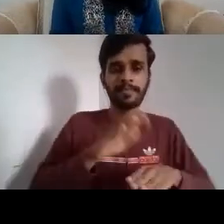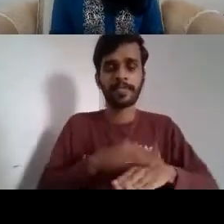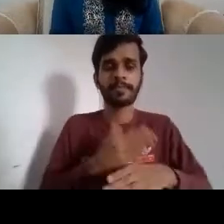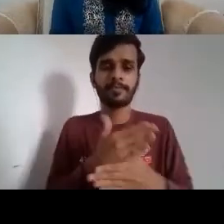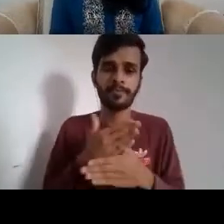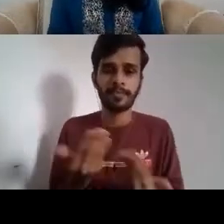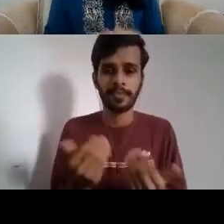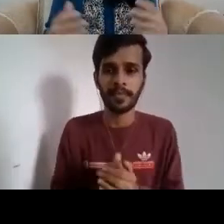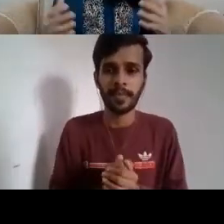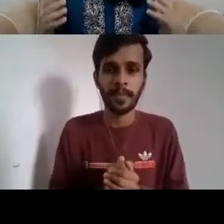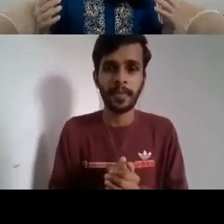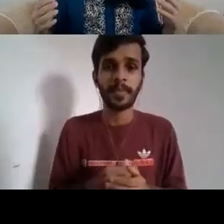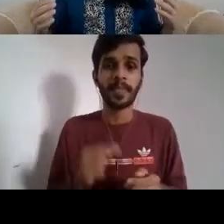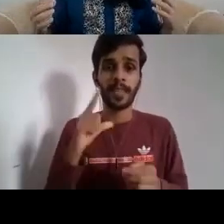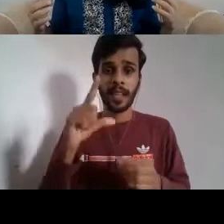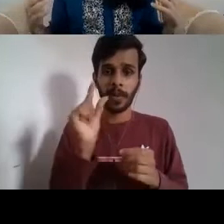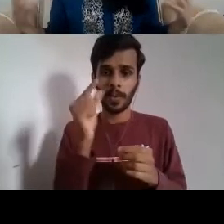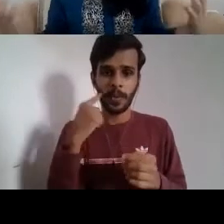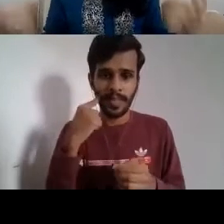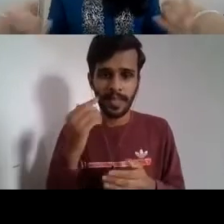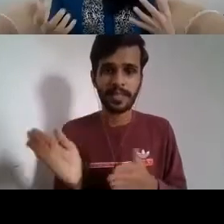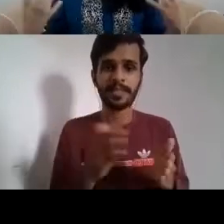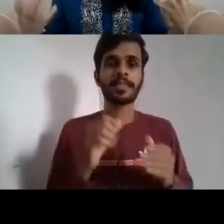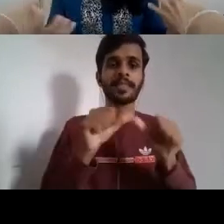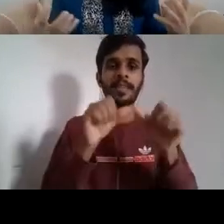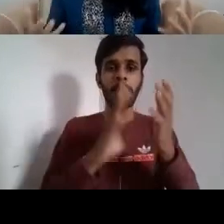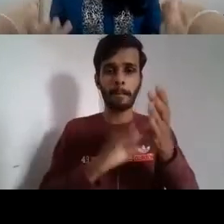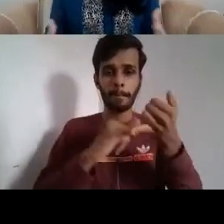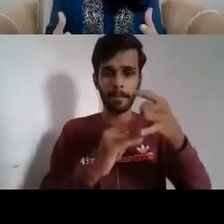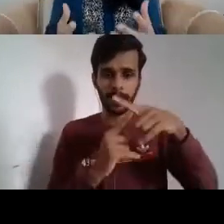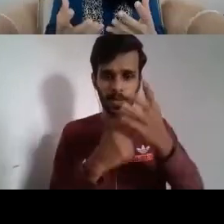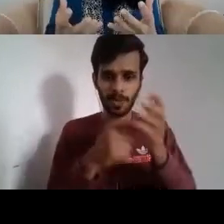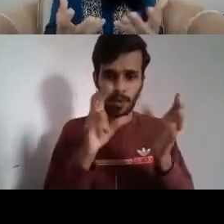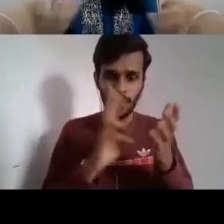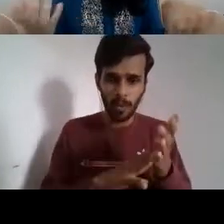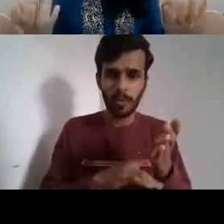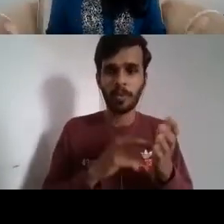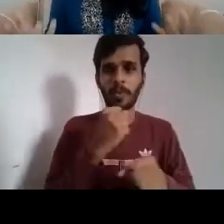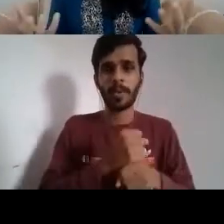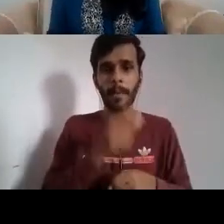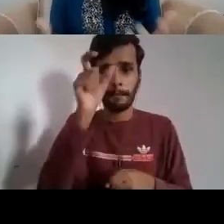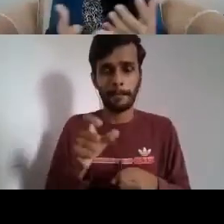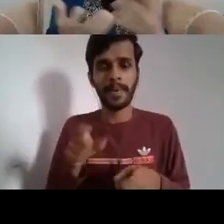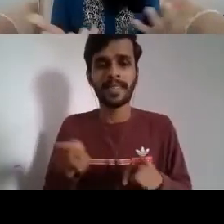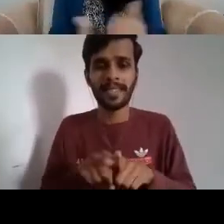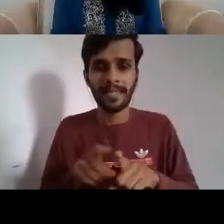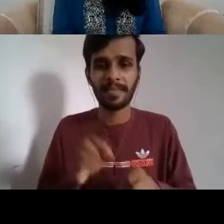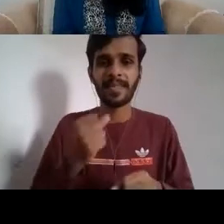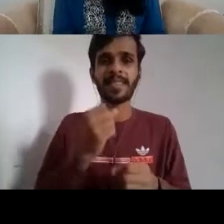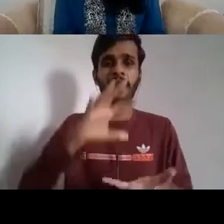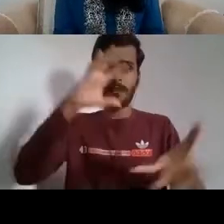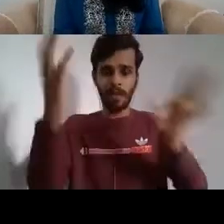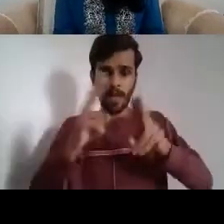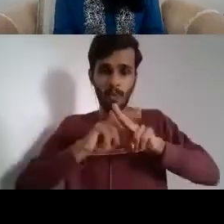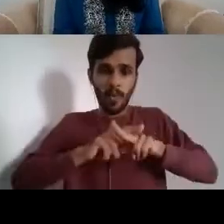Armstrong. It was as if the universe was conspiring to make him this huge global musician he later became.